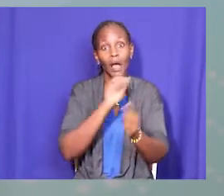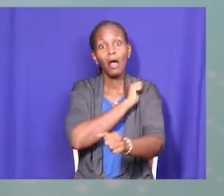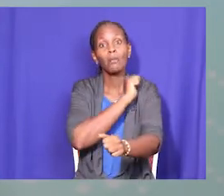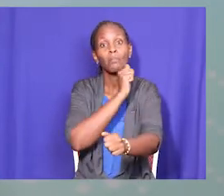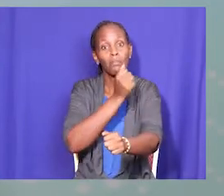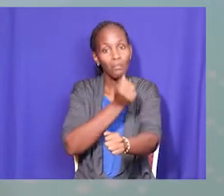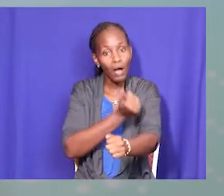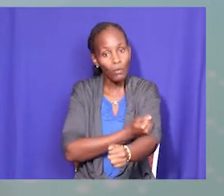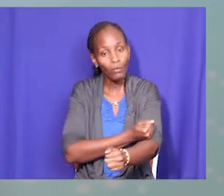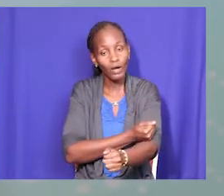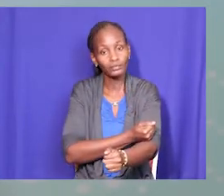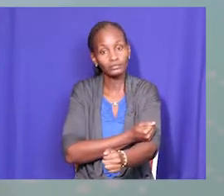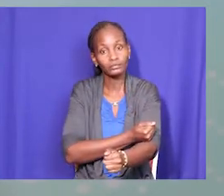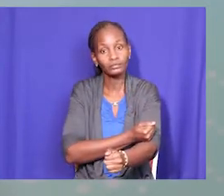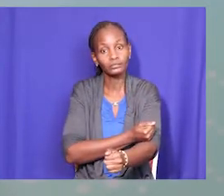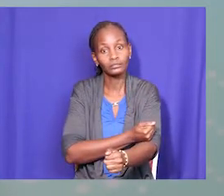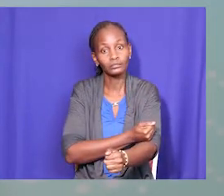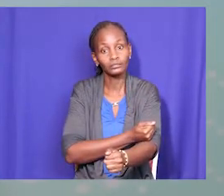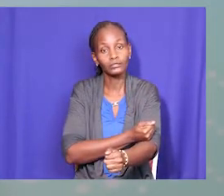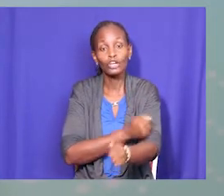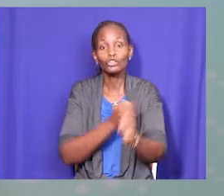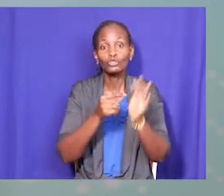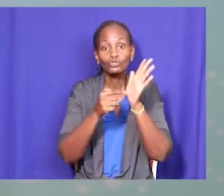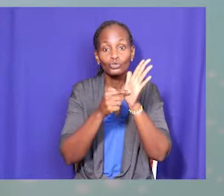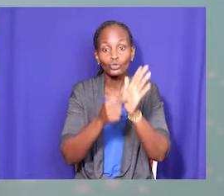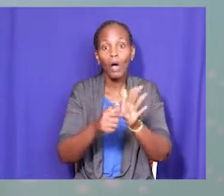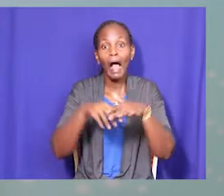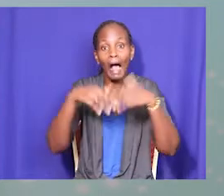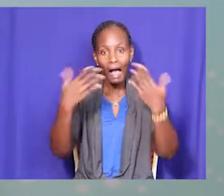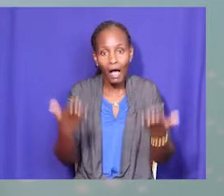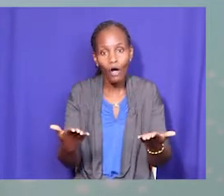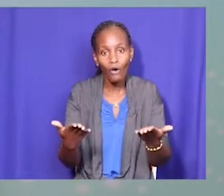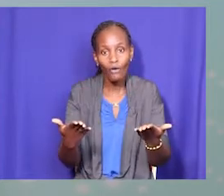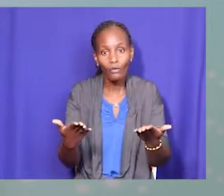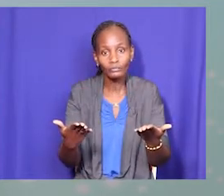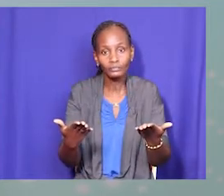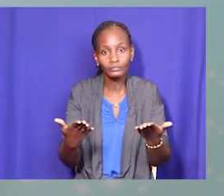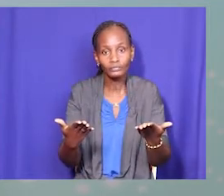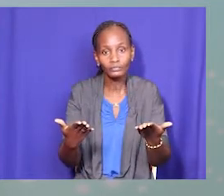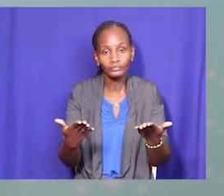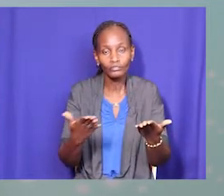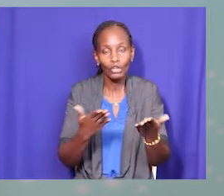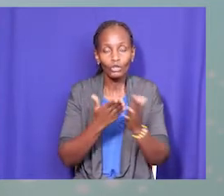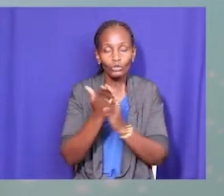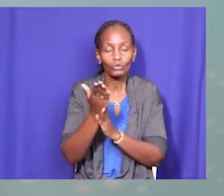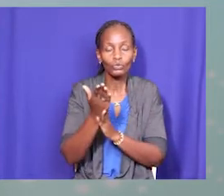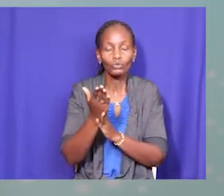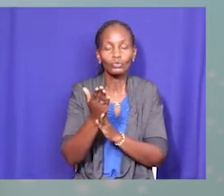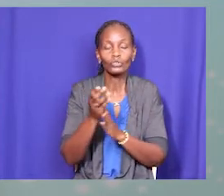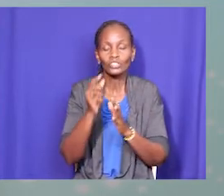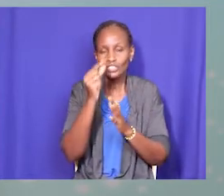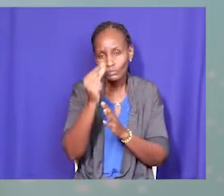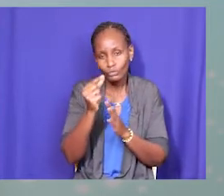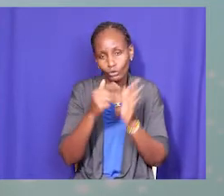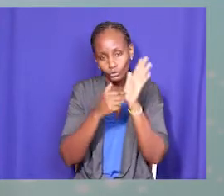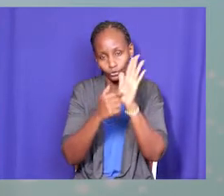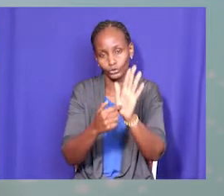Power can be shown by this small illustration. Look at